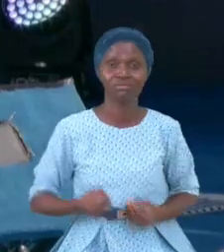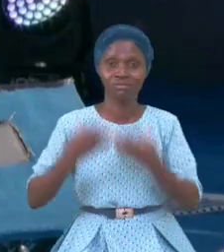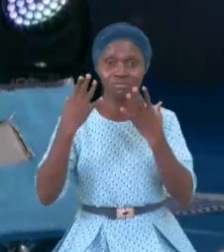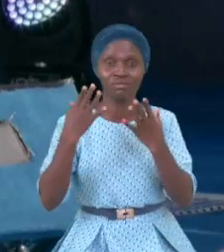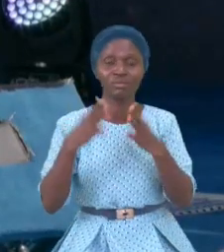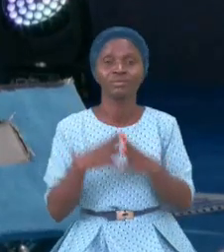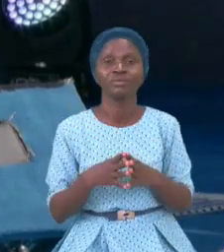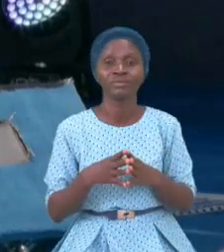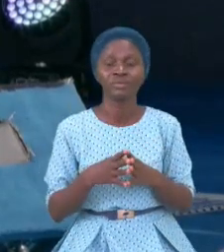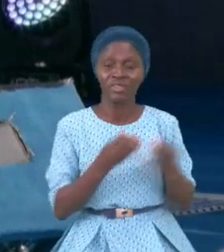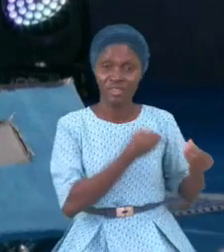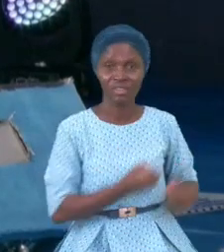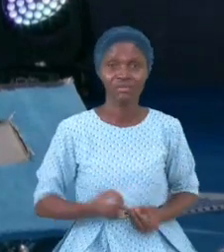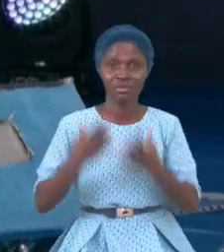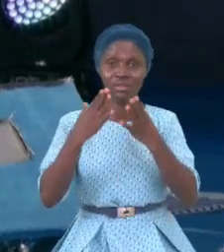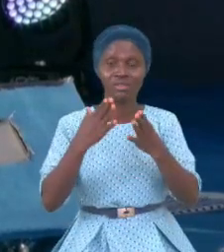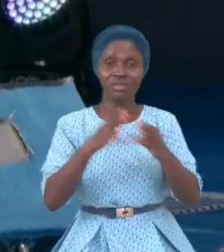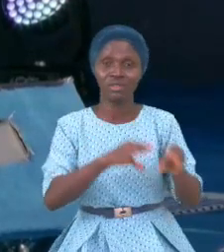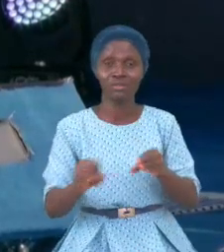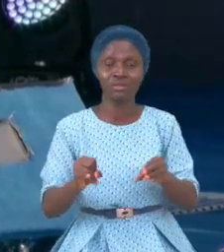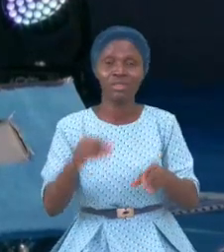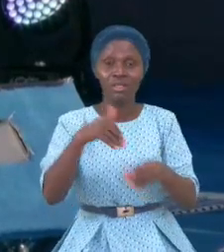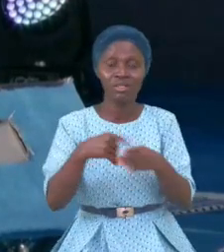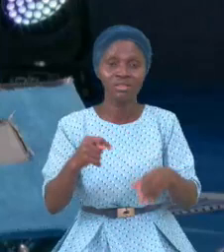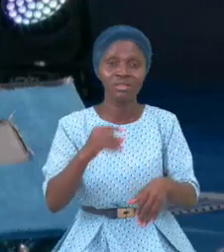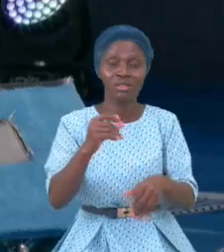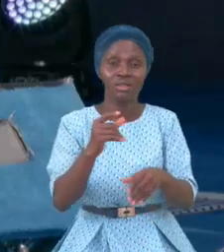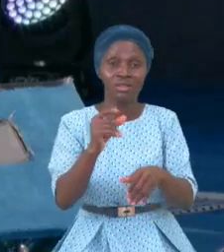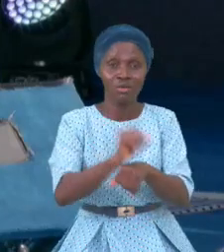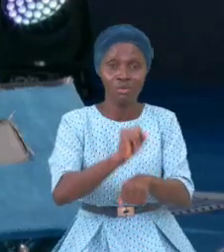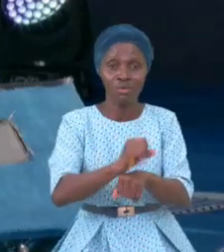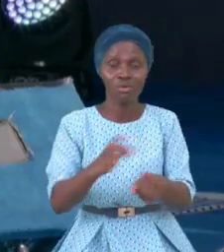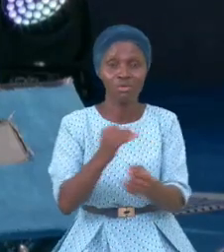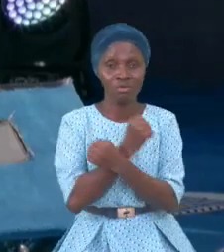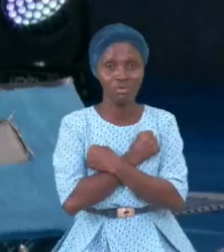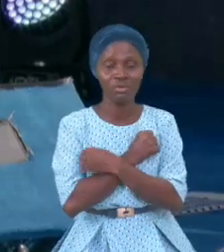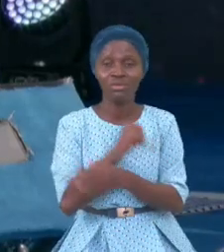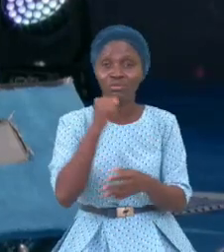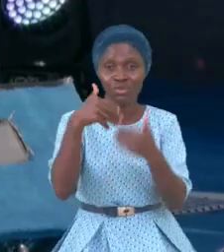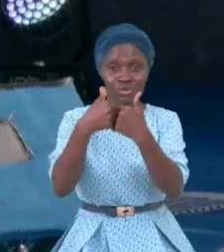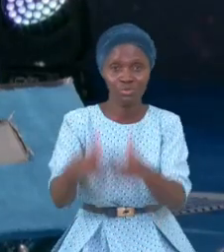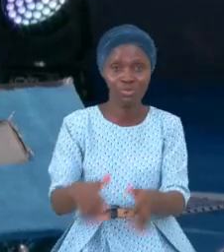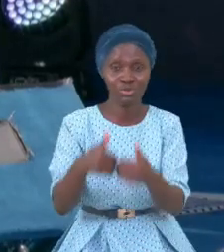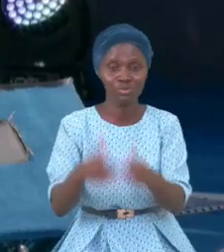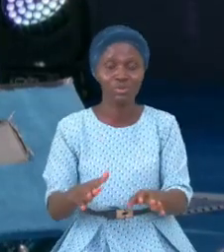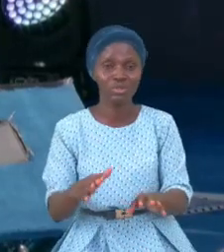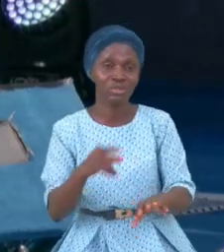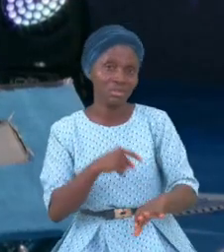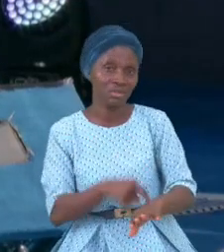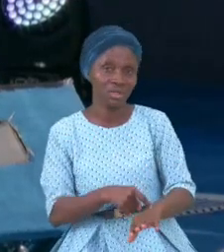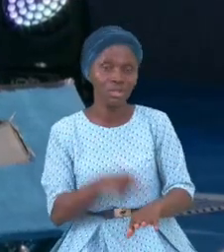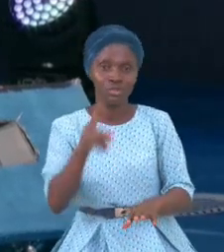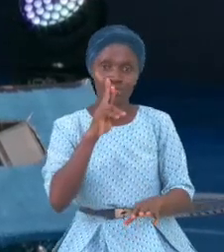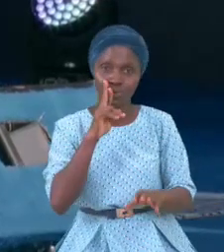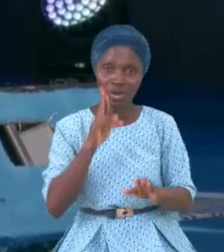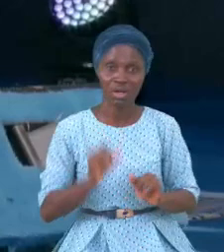labor of love. You're not roaming about and wasting life and wasting time. You're devoted to your national assignment.